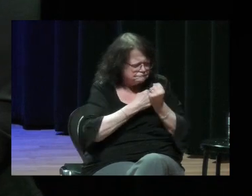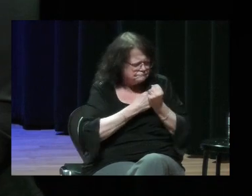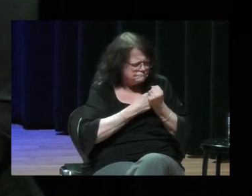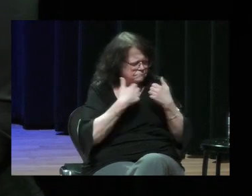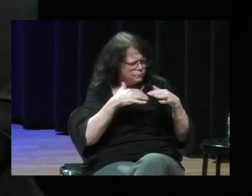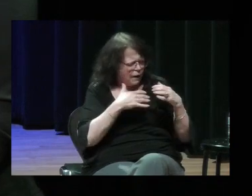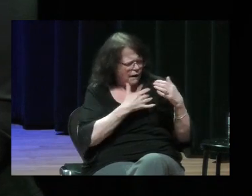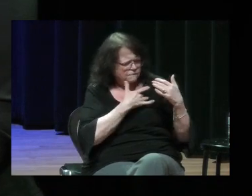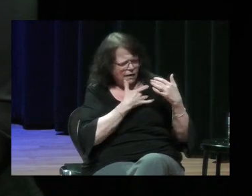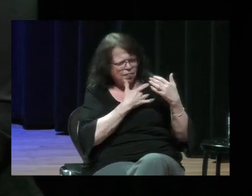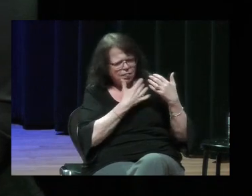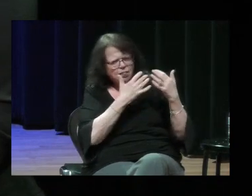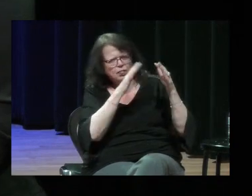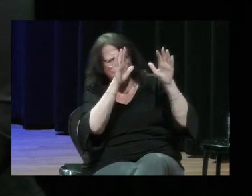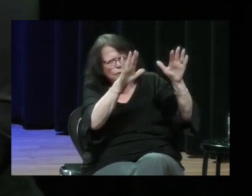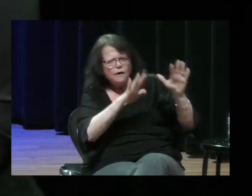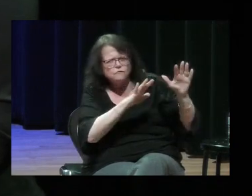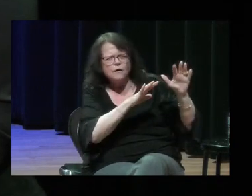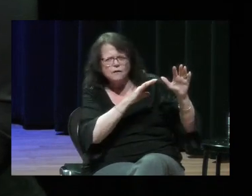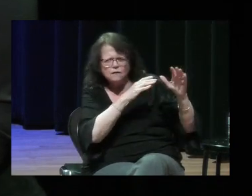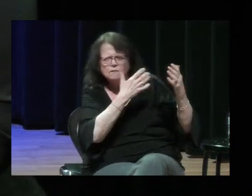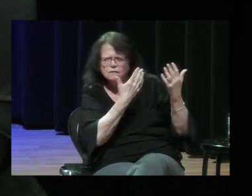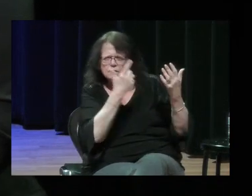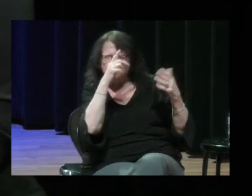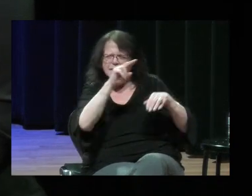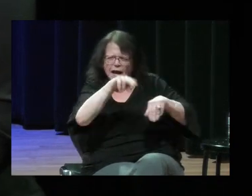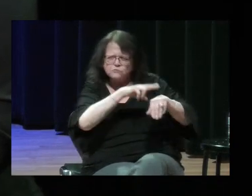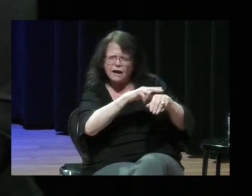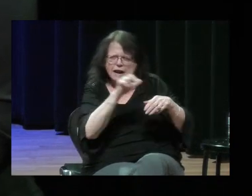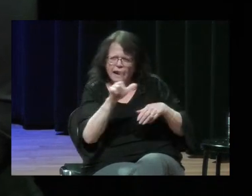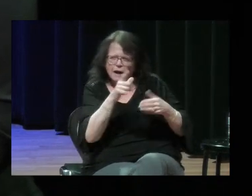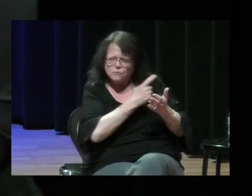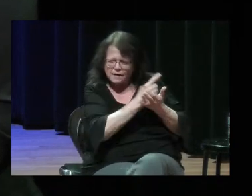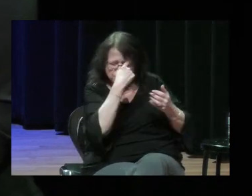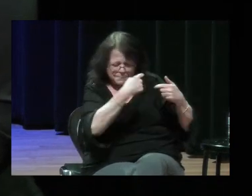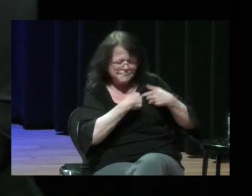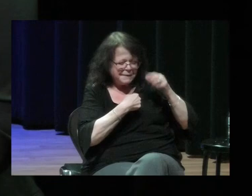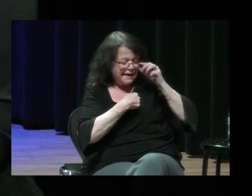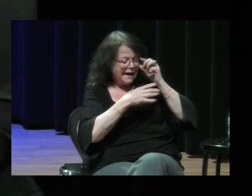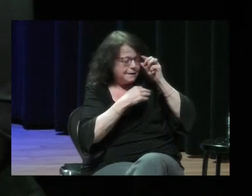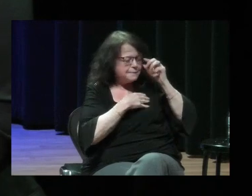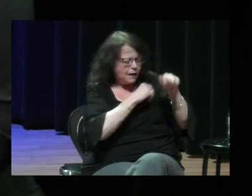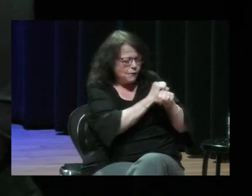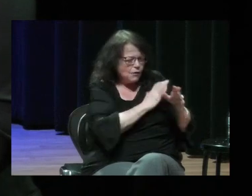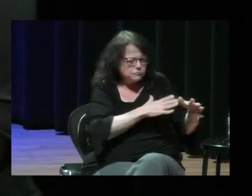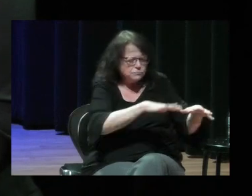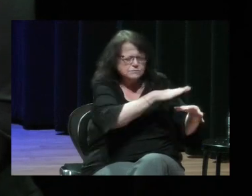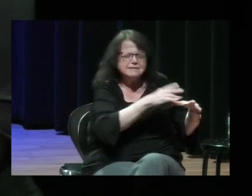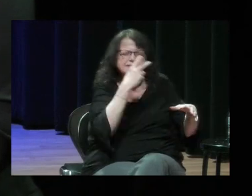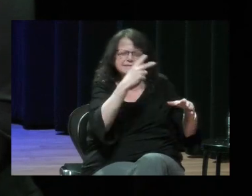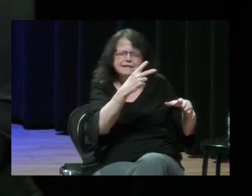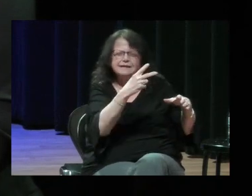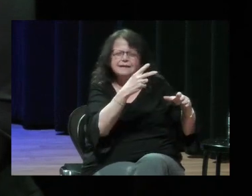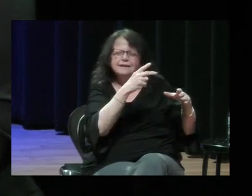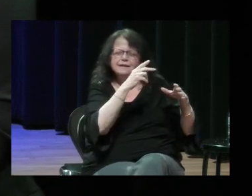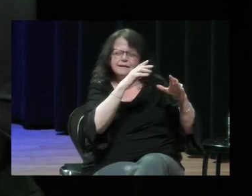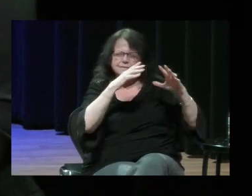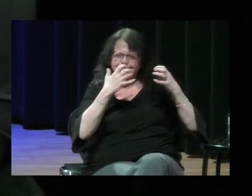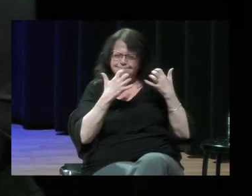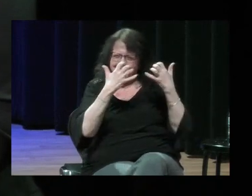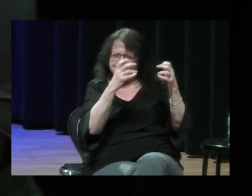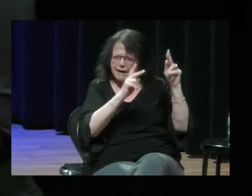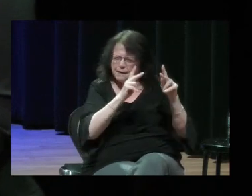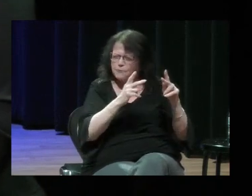my colleagues and myself tonight, this National Library Week, is to see a theater full of people, our Allen County neighbors, plus new